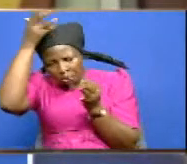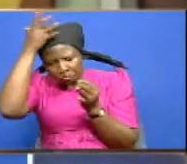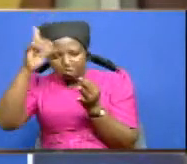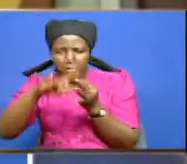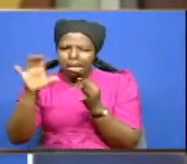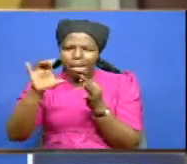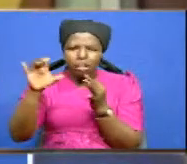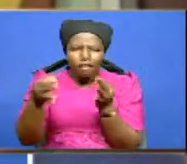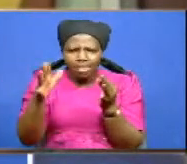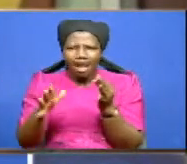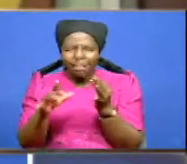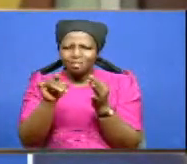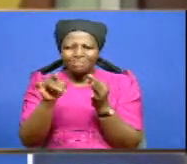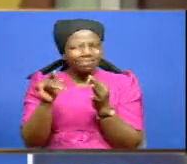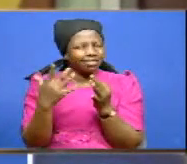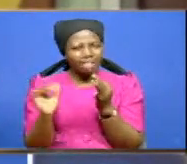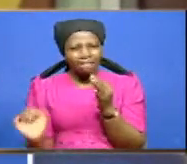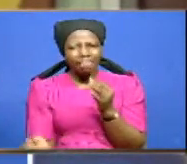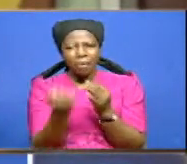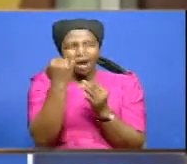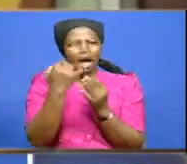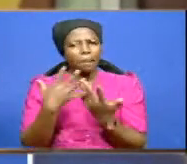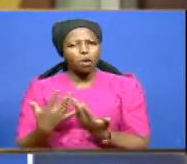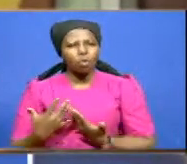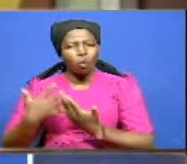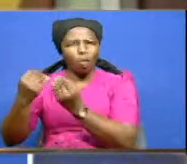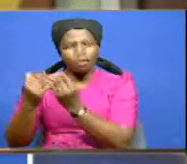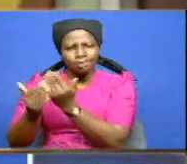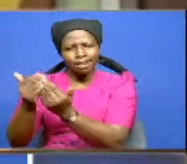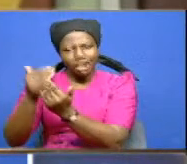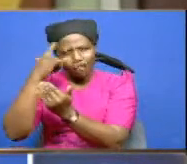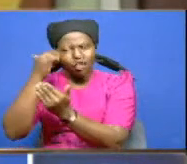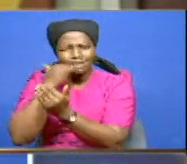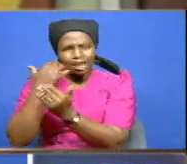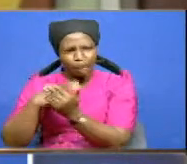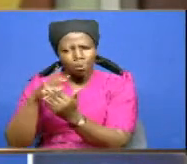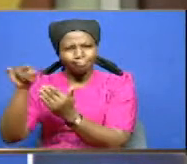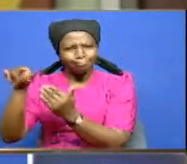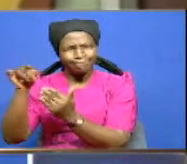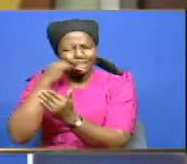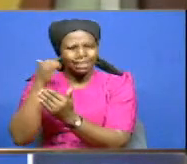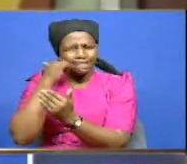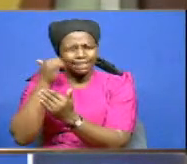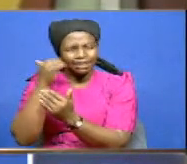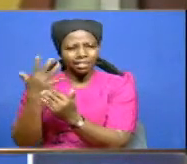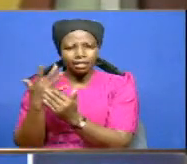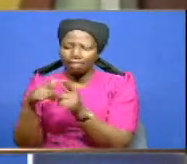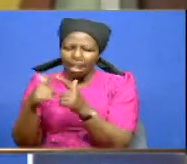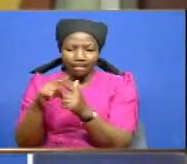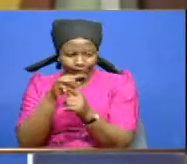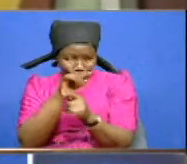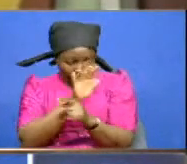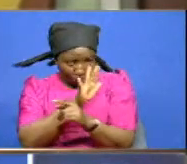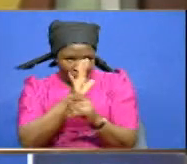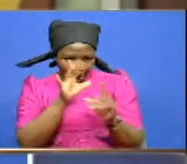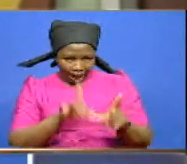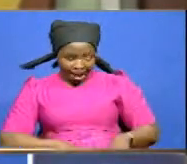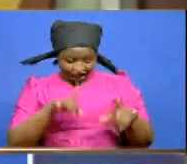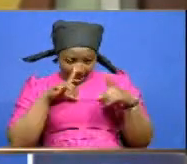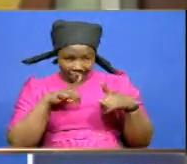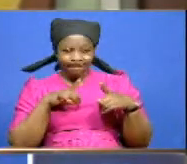officers, they wake up, go to treat patients who are sick, and they put their lives on the first